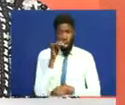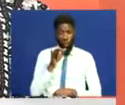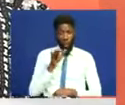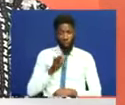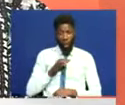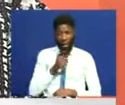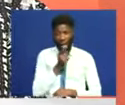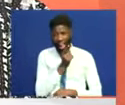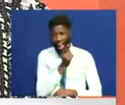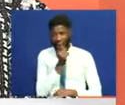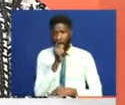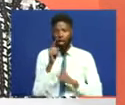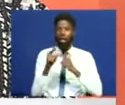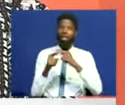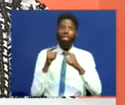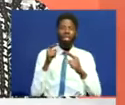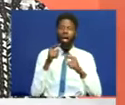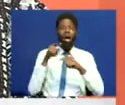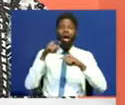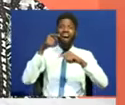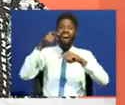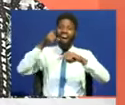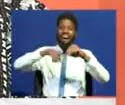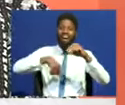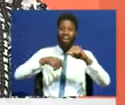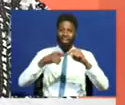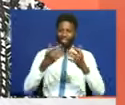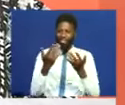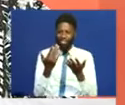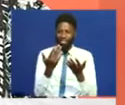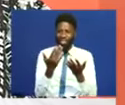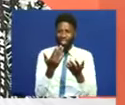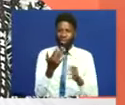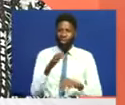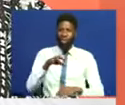been killed, because you cannot be cooking ugali and somebody just beheads you.